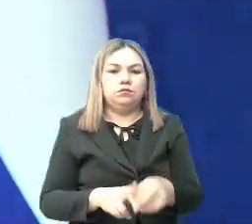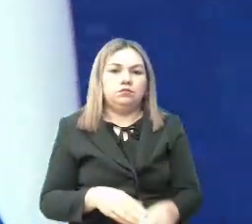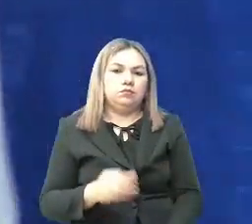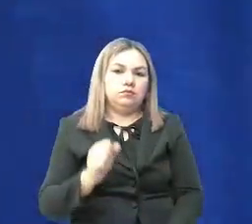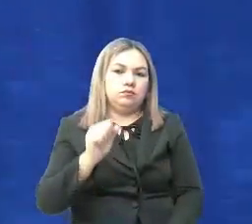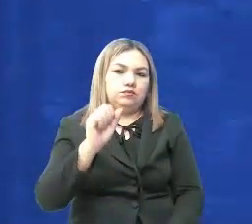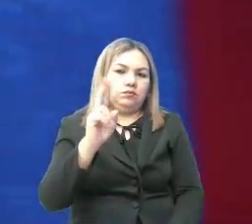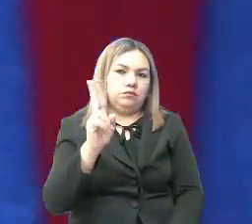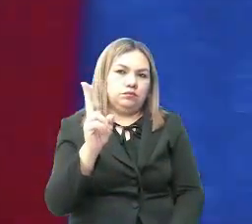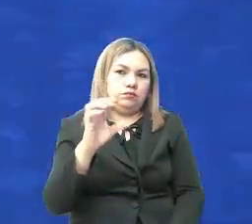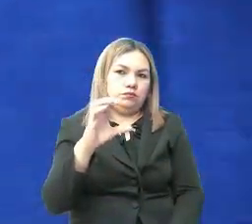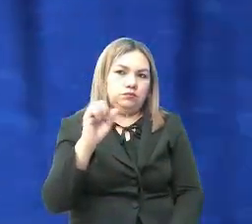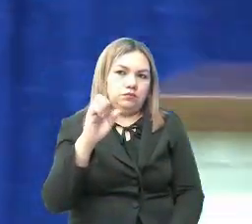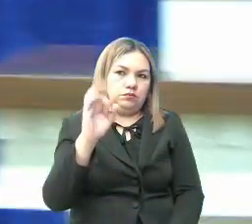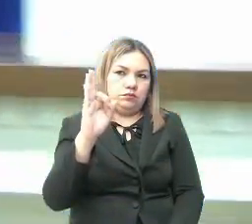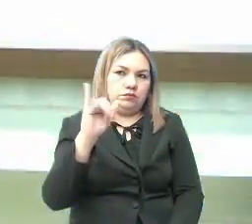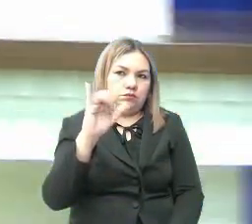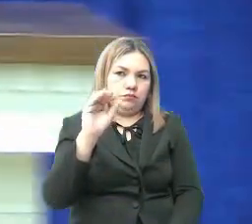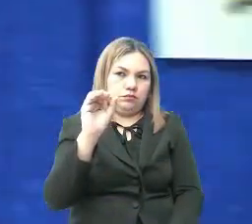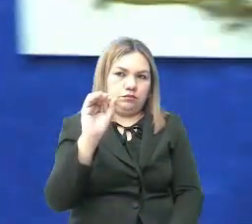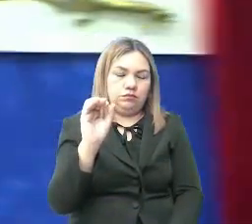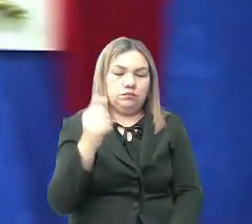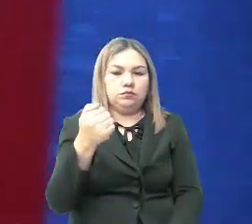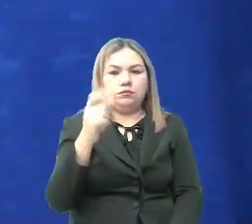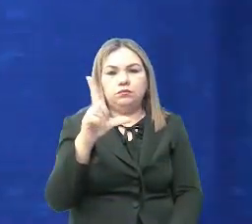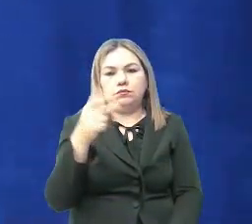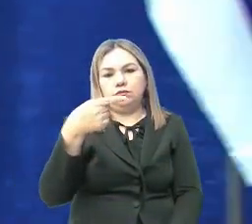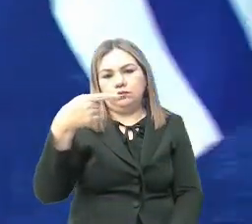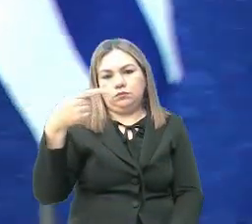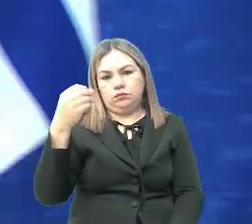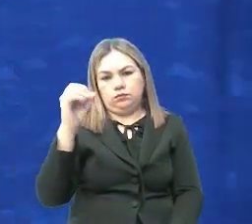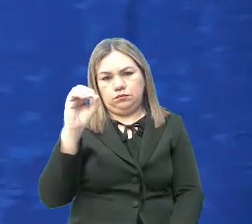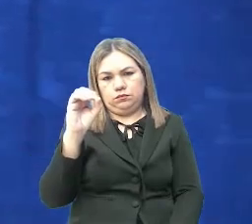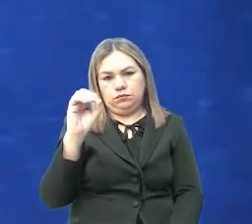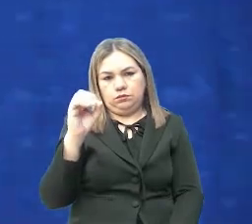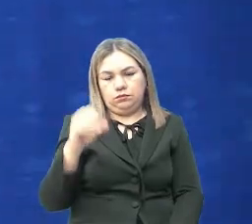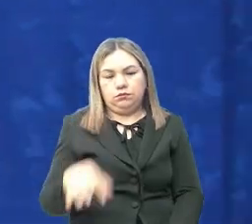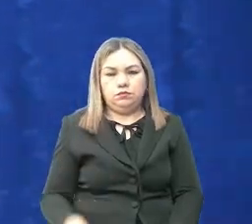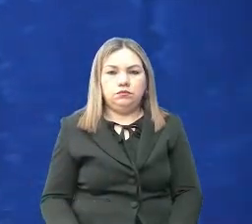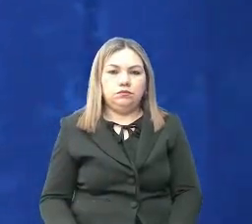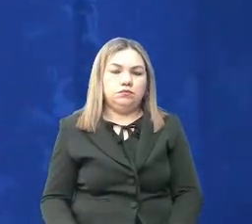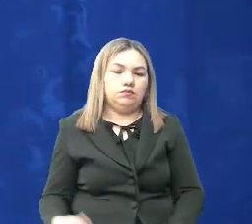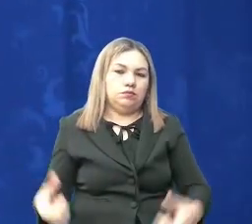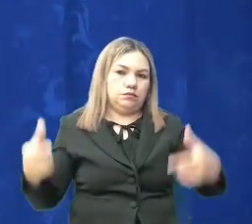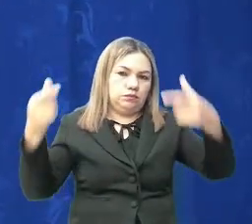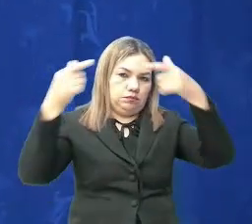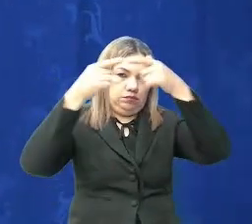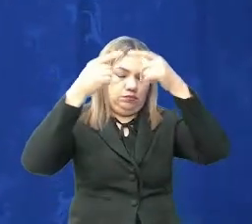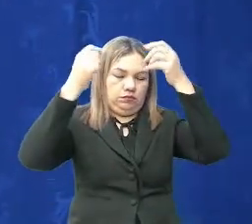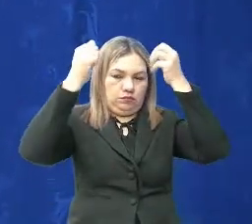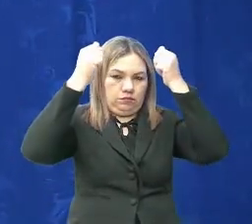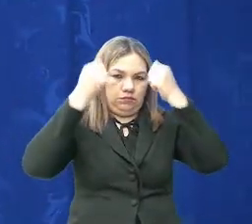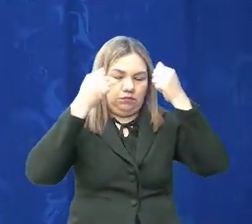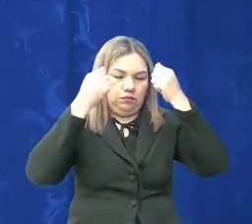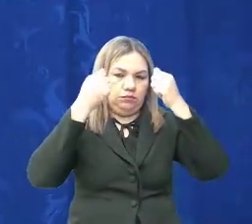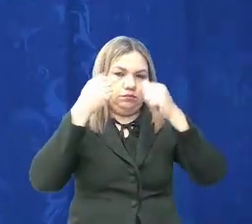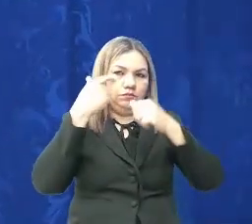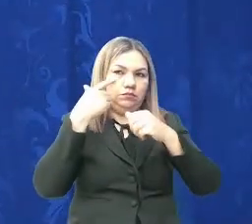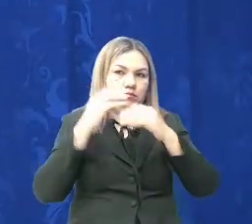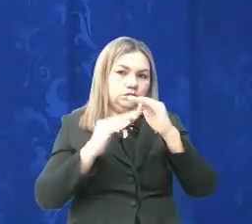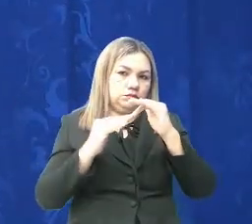after Aob killed Eglon, it says the prophet that he